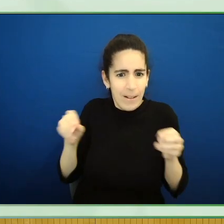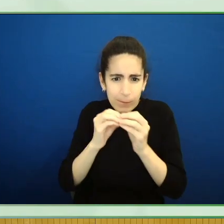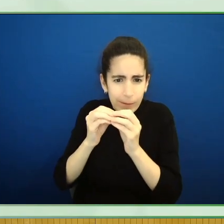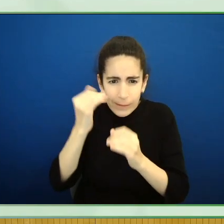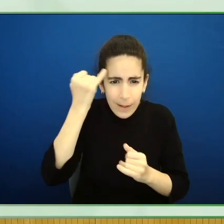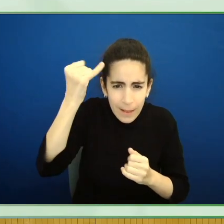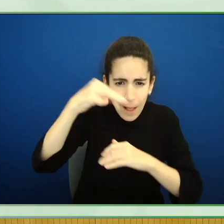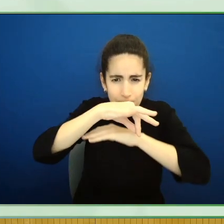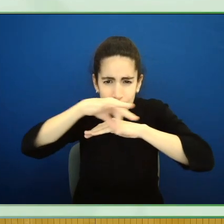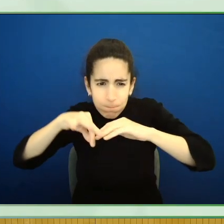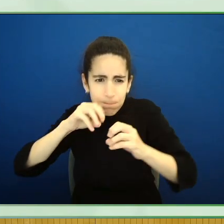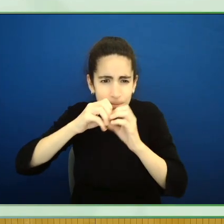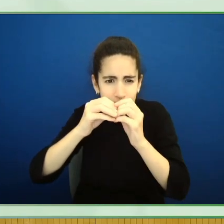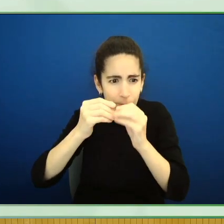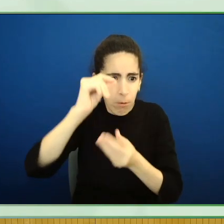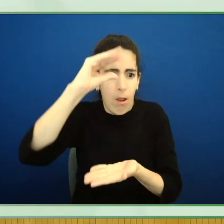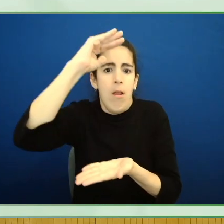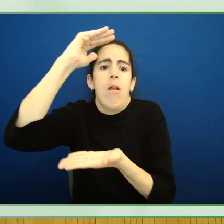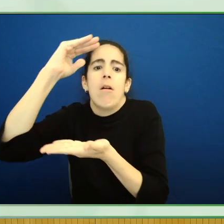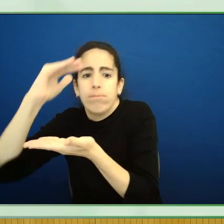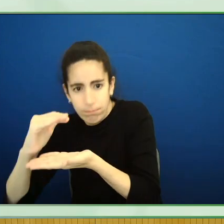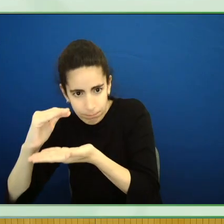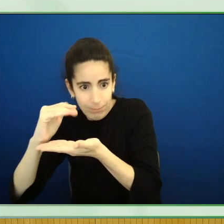Cub chair.